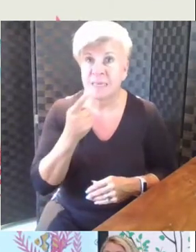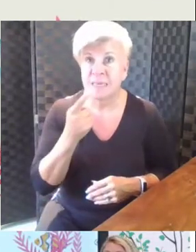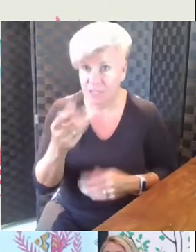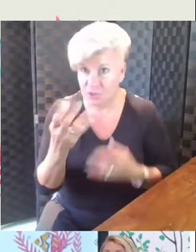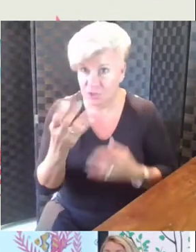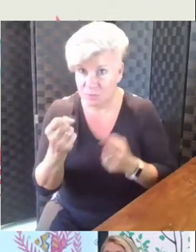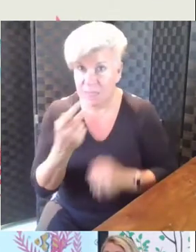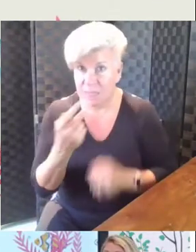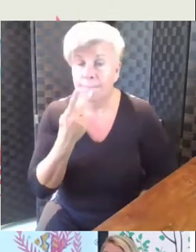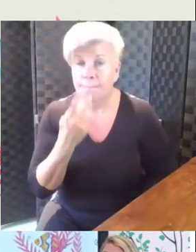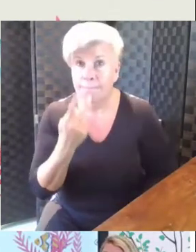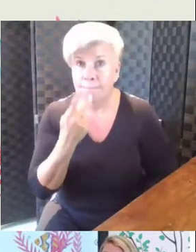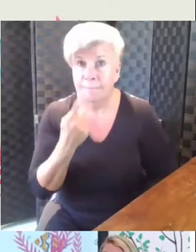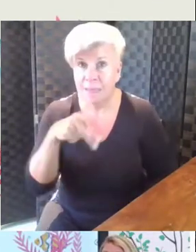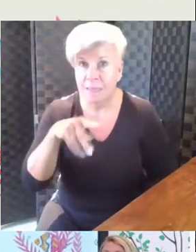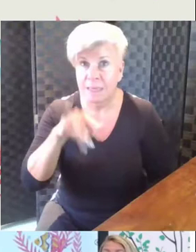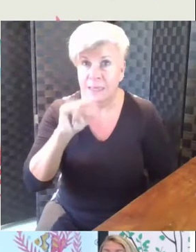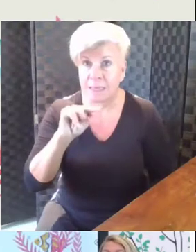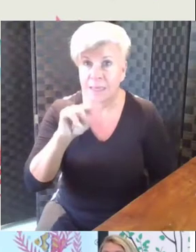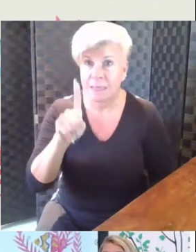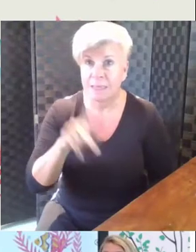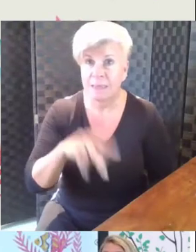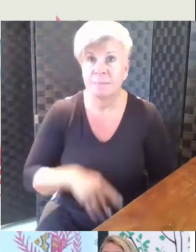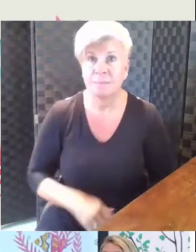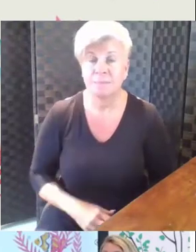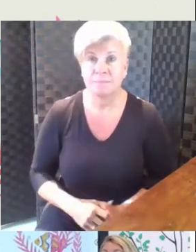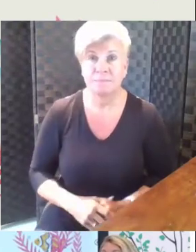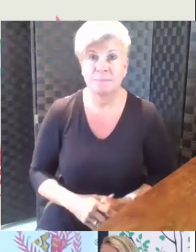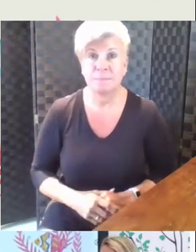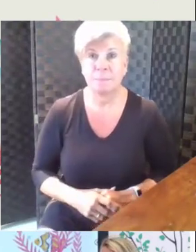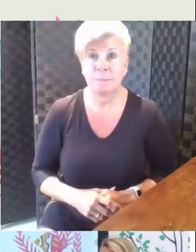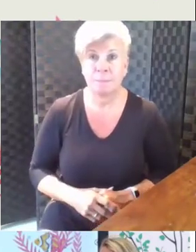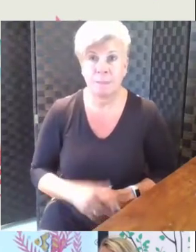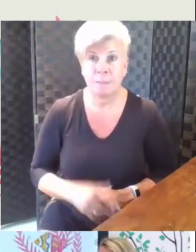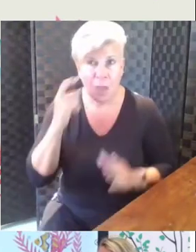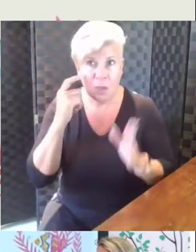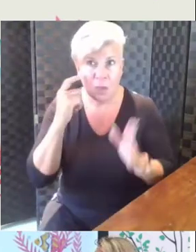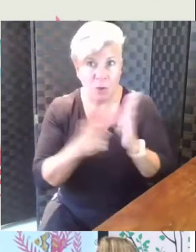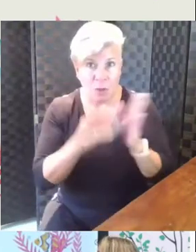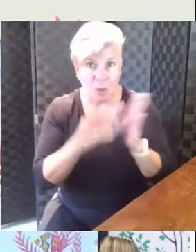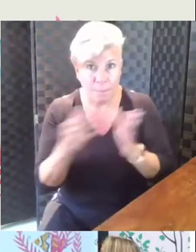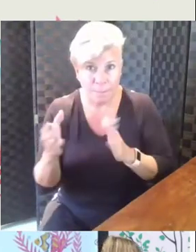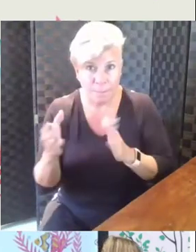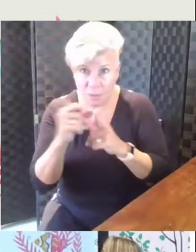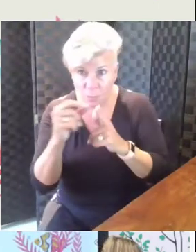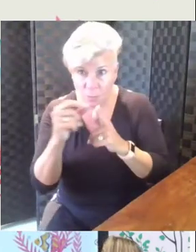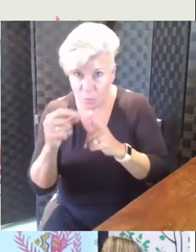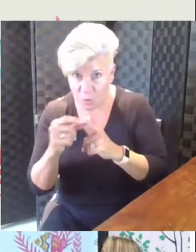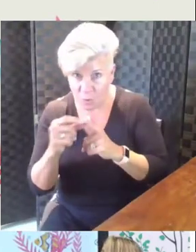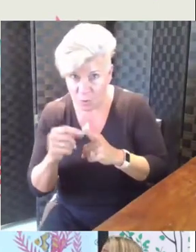Pink. Now you say it. Pink. Are you noticing a pattern?